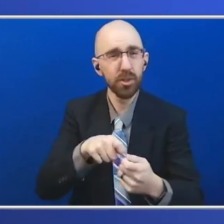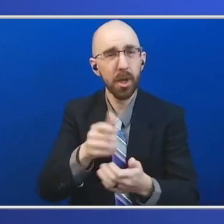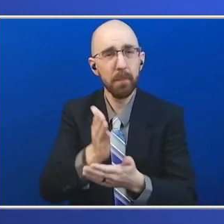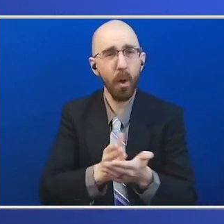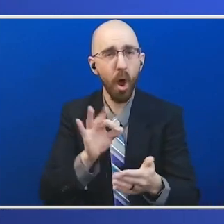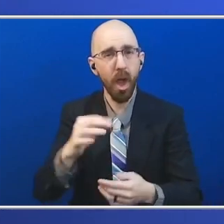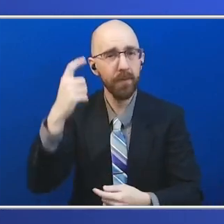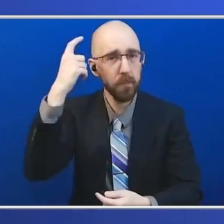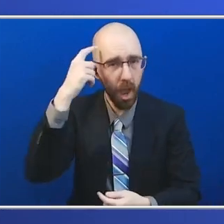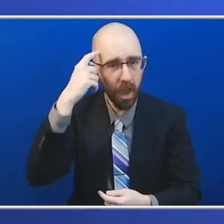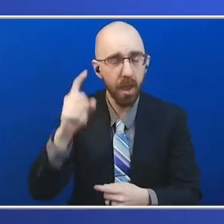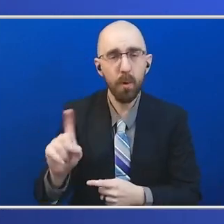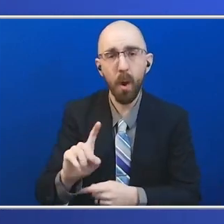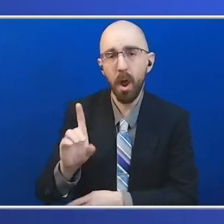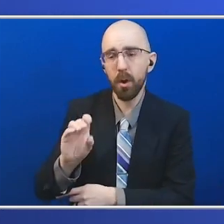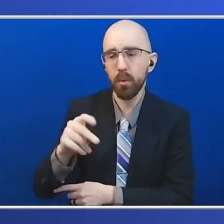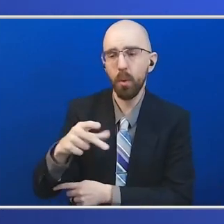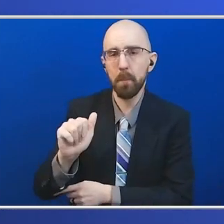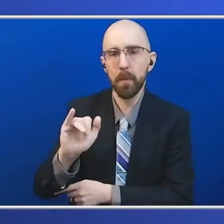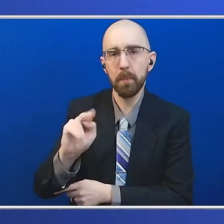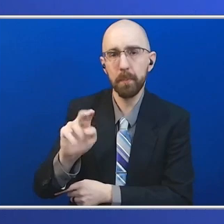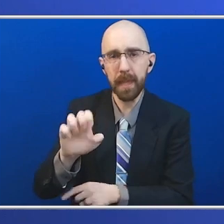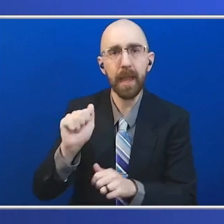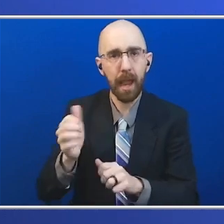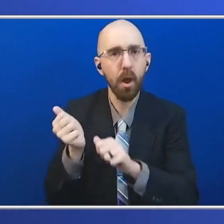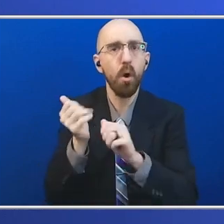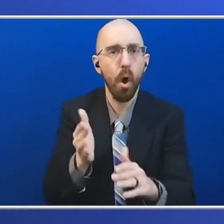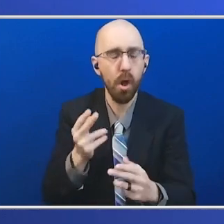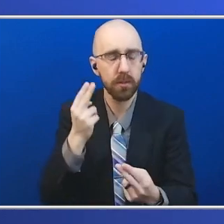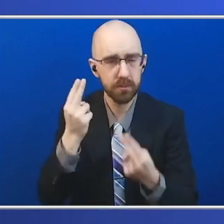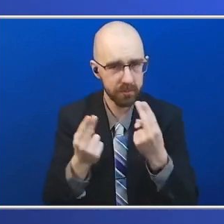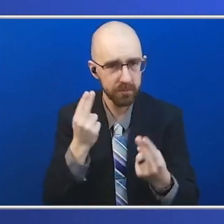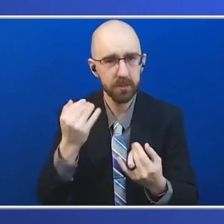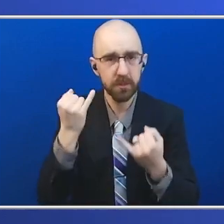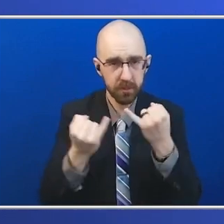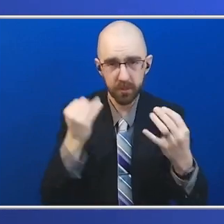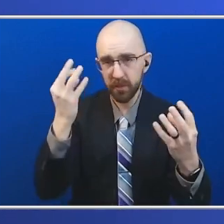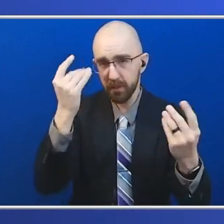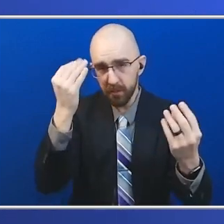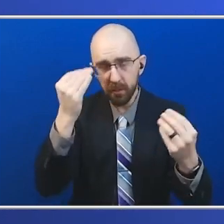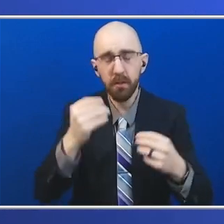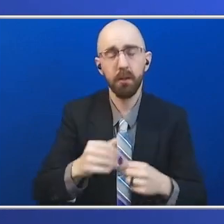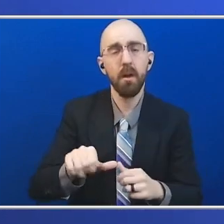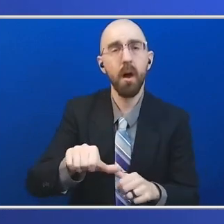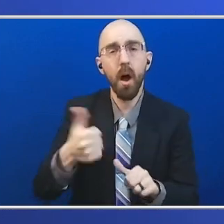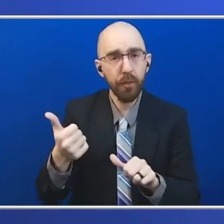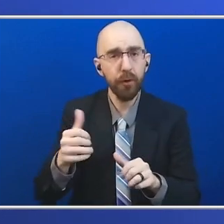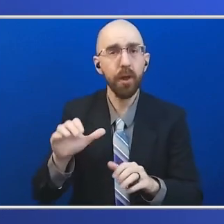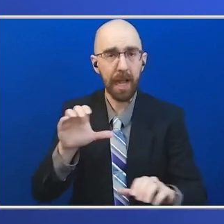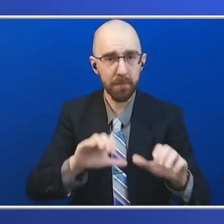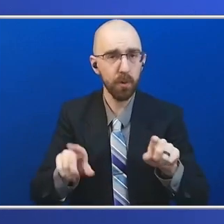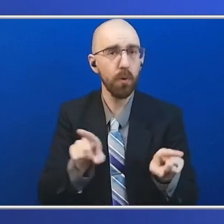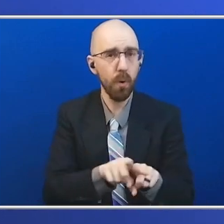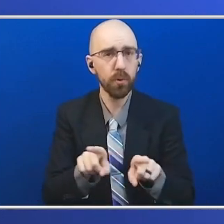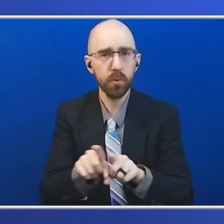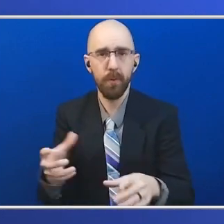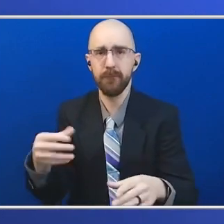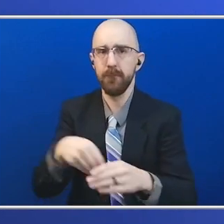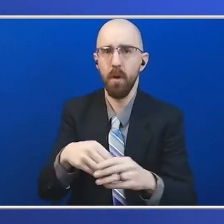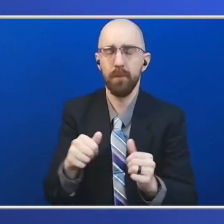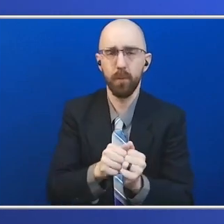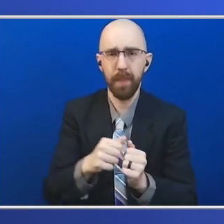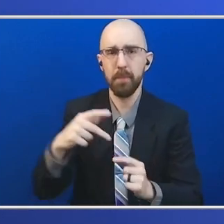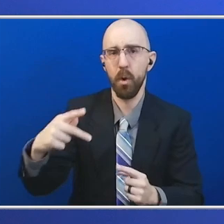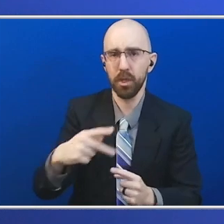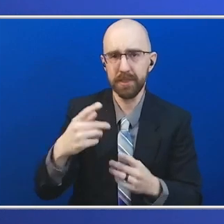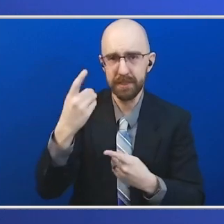dopamine can actually cause hallucinations and delusions. Then there are other chemicals that are also involved in Parkinson's disease, such as